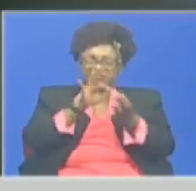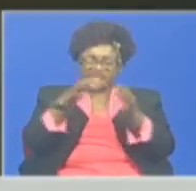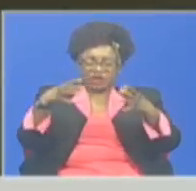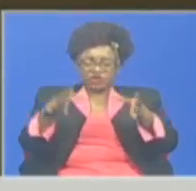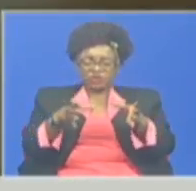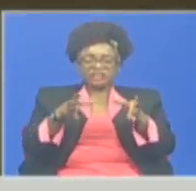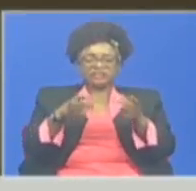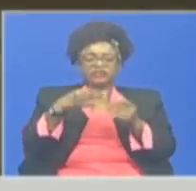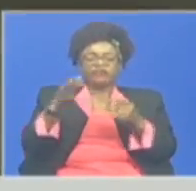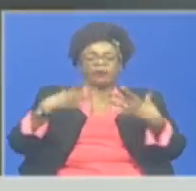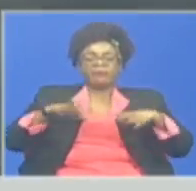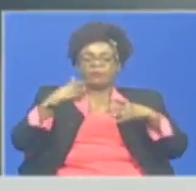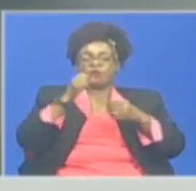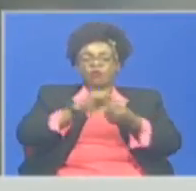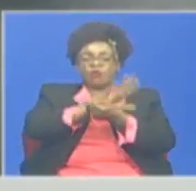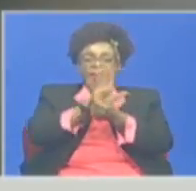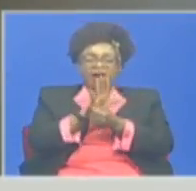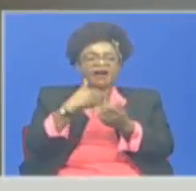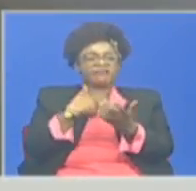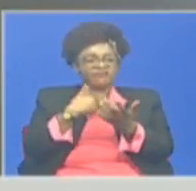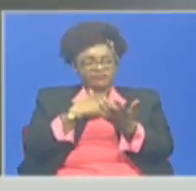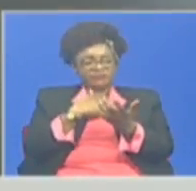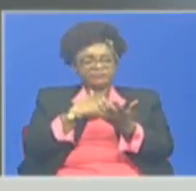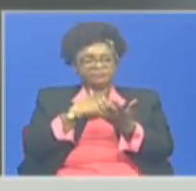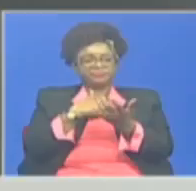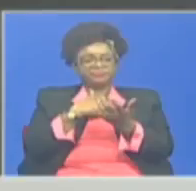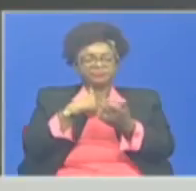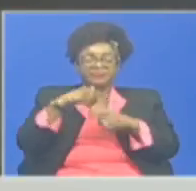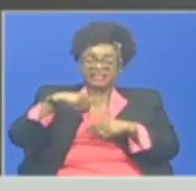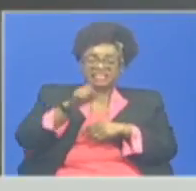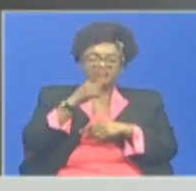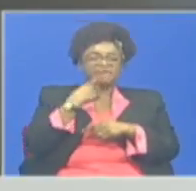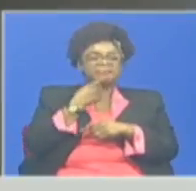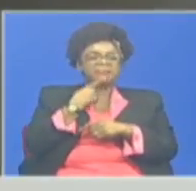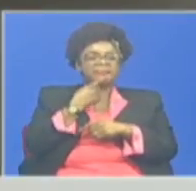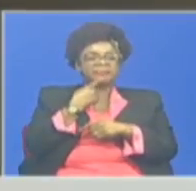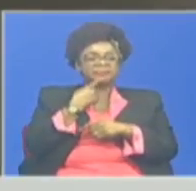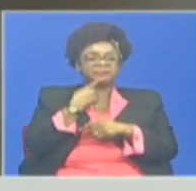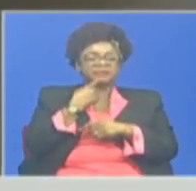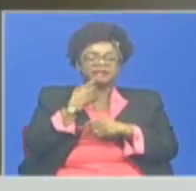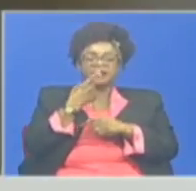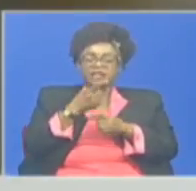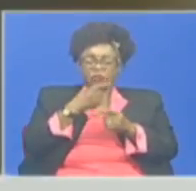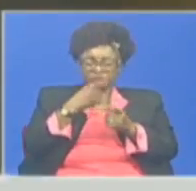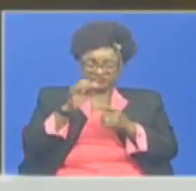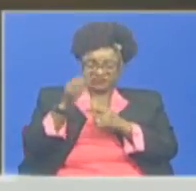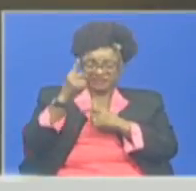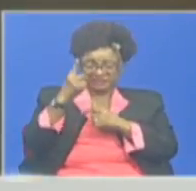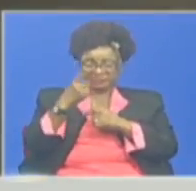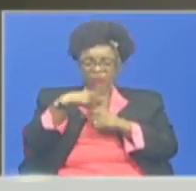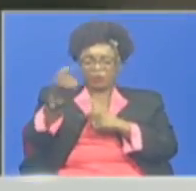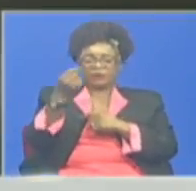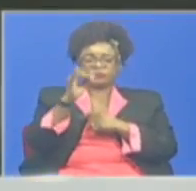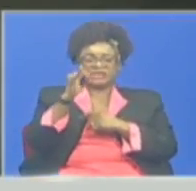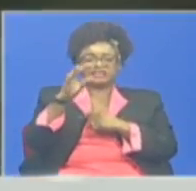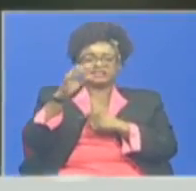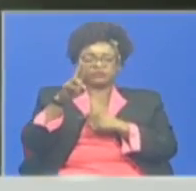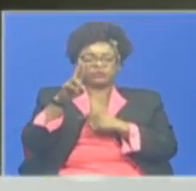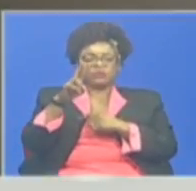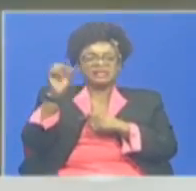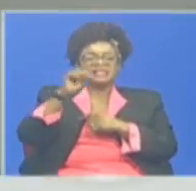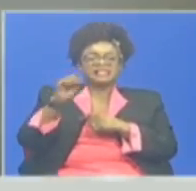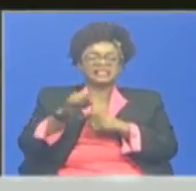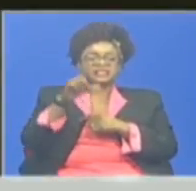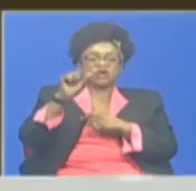for COVID-19 patients. Kinuthia says that he was first admitted to the ICU unit at the St. Louis Hospital